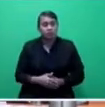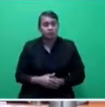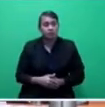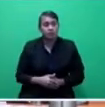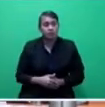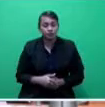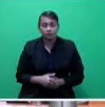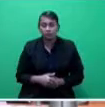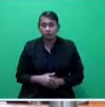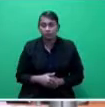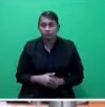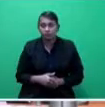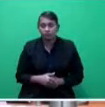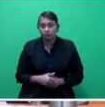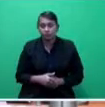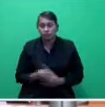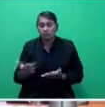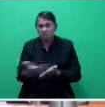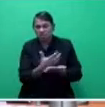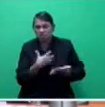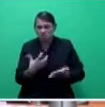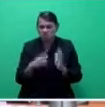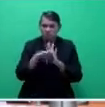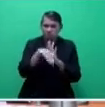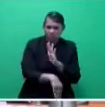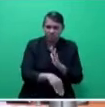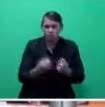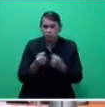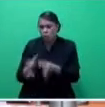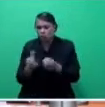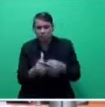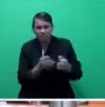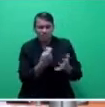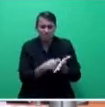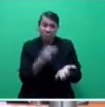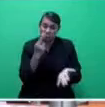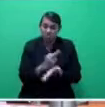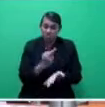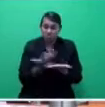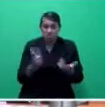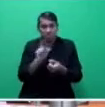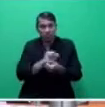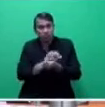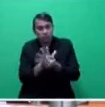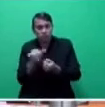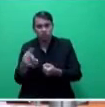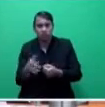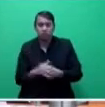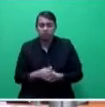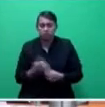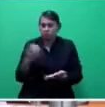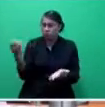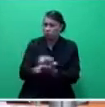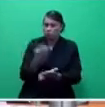much larger amount. Because the reality of the matter is that this pandemic has made the economies come to a grinding halt. And